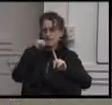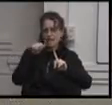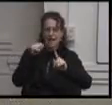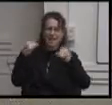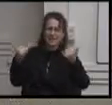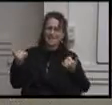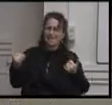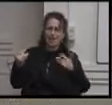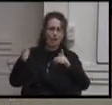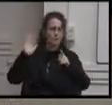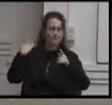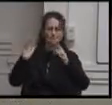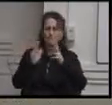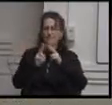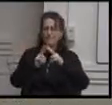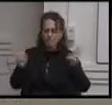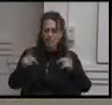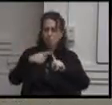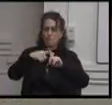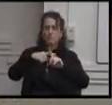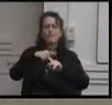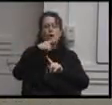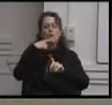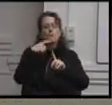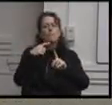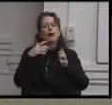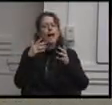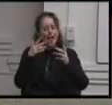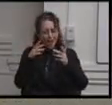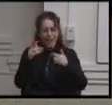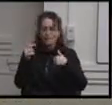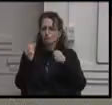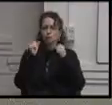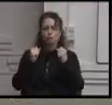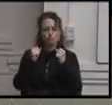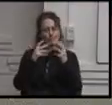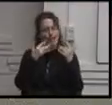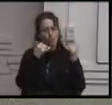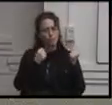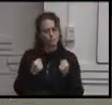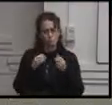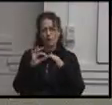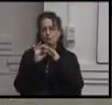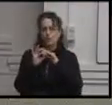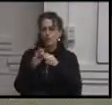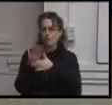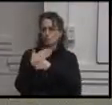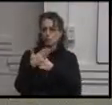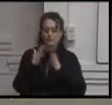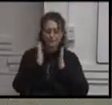different relationship between us and the organization than we've had in the past. I mean, it was a very ugly meeting 2 years